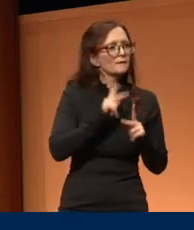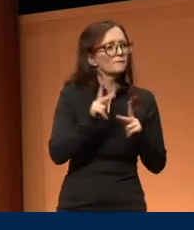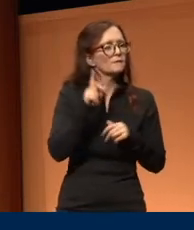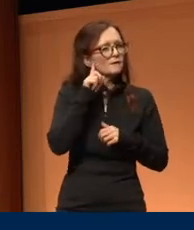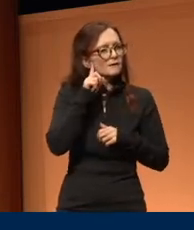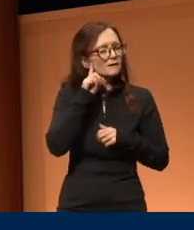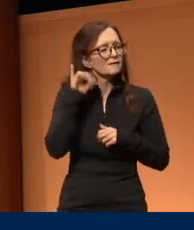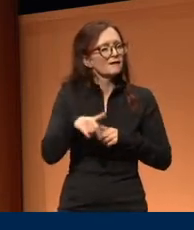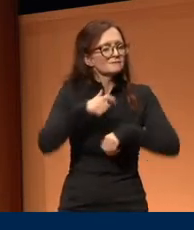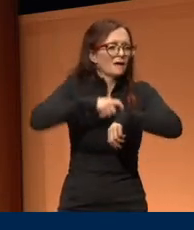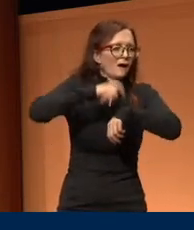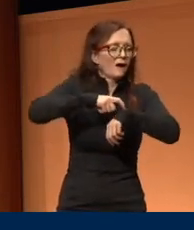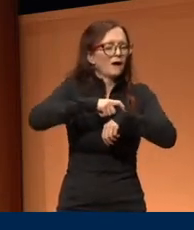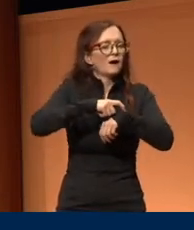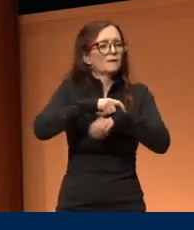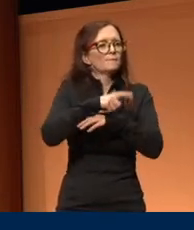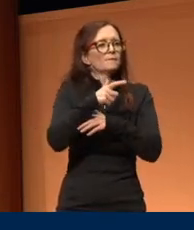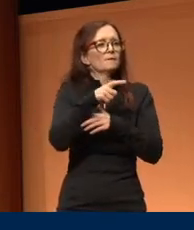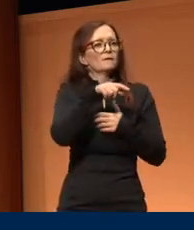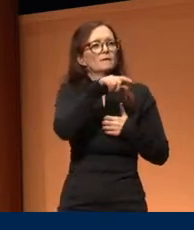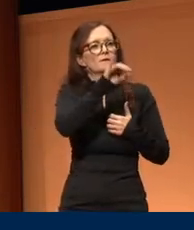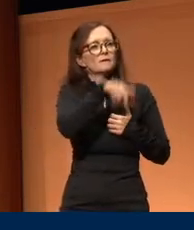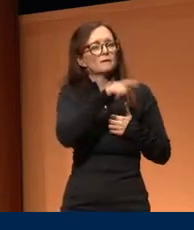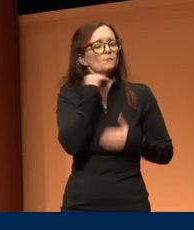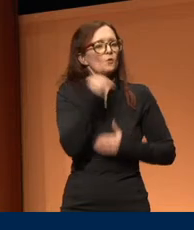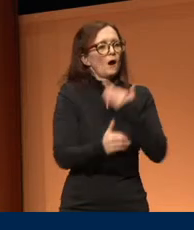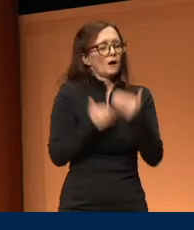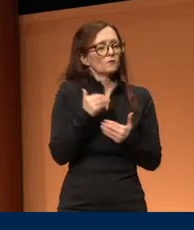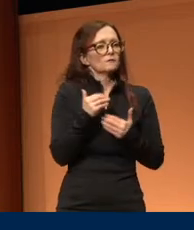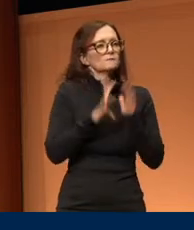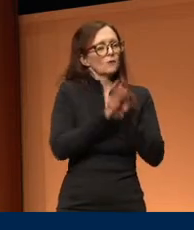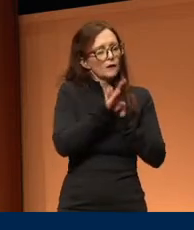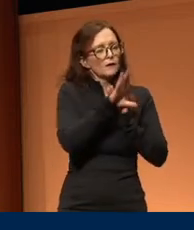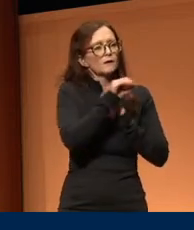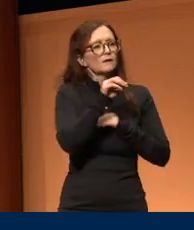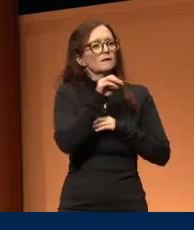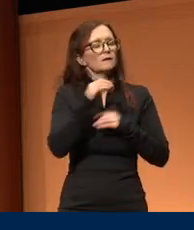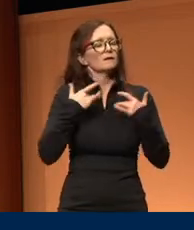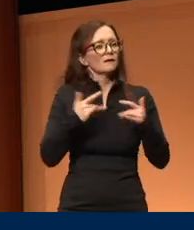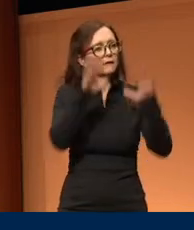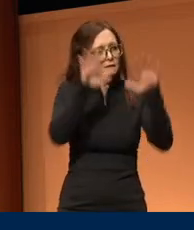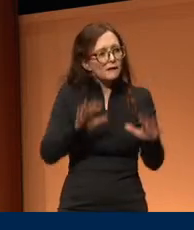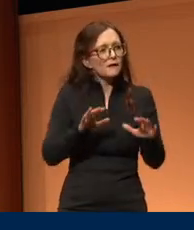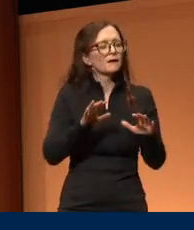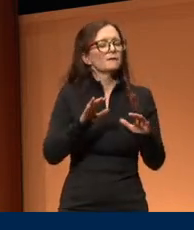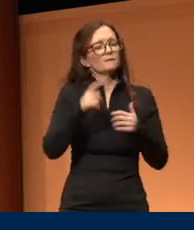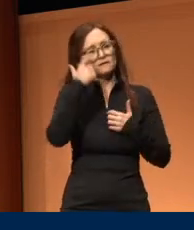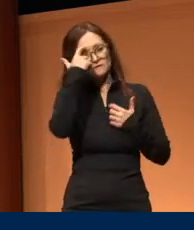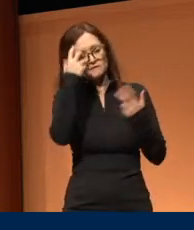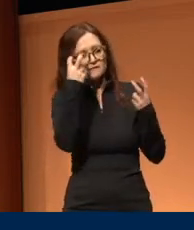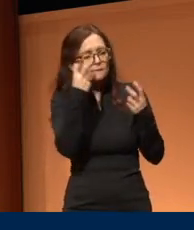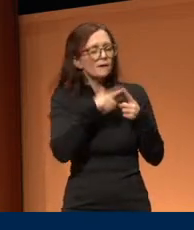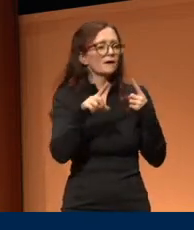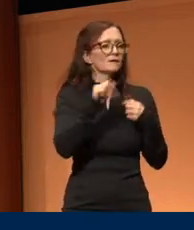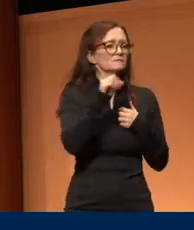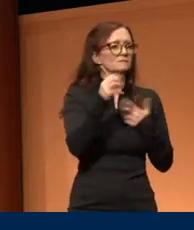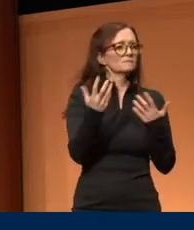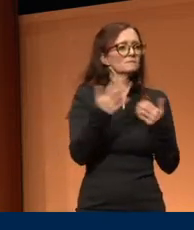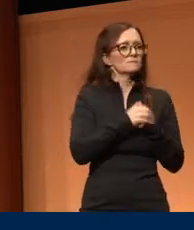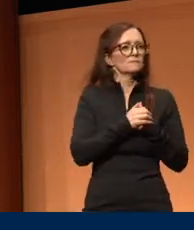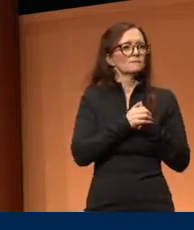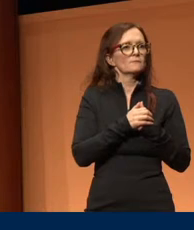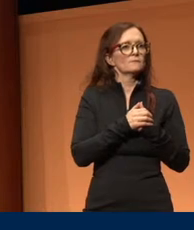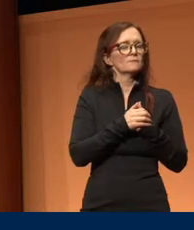time, of course, who was rich or poor, who was progressive or conservative, a climate skeptic or not, for or against assisted dying,